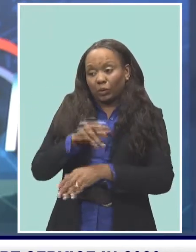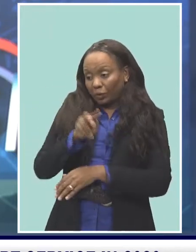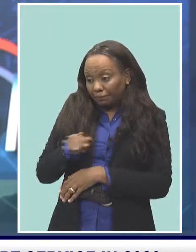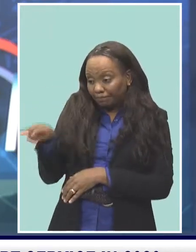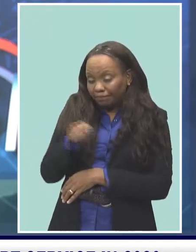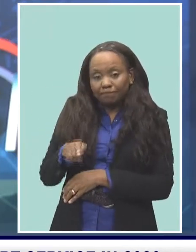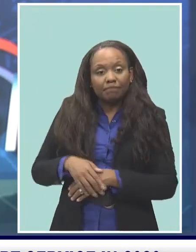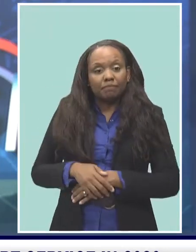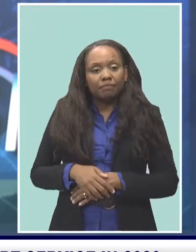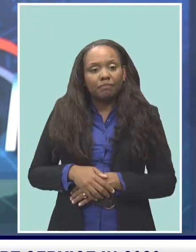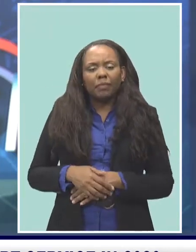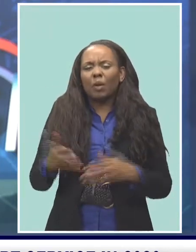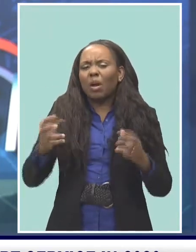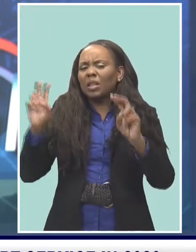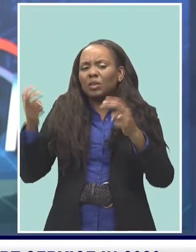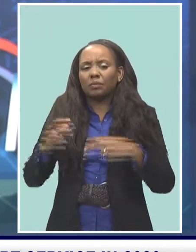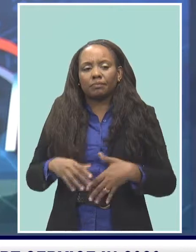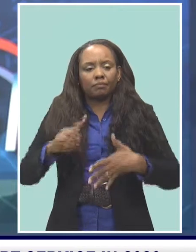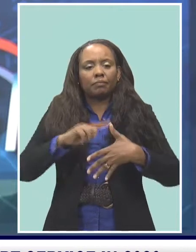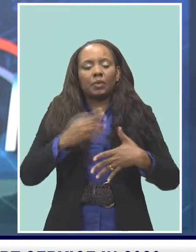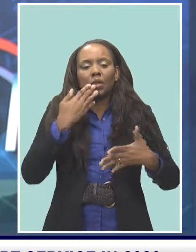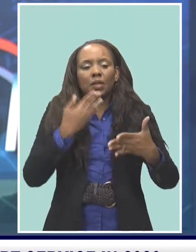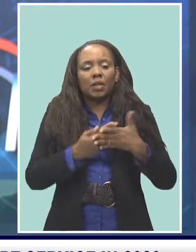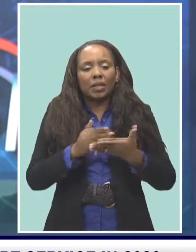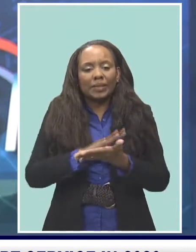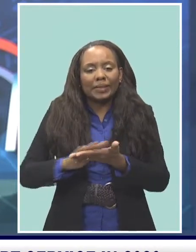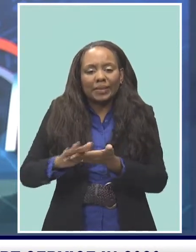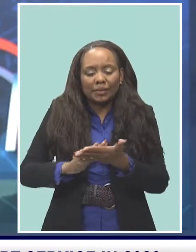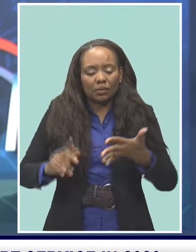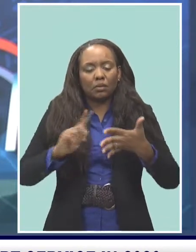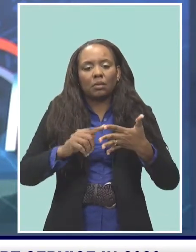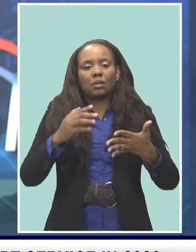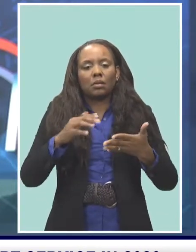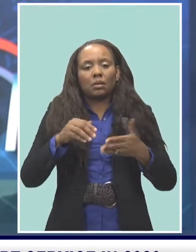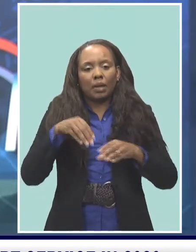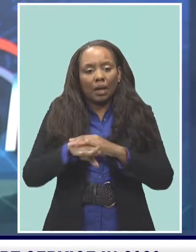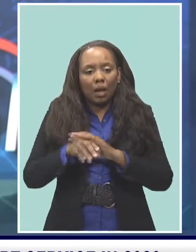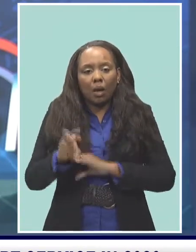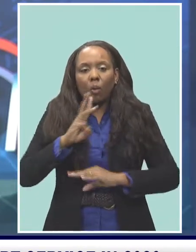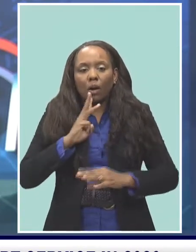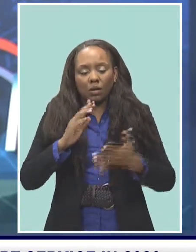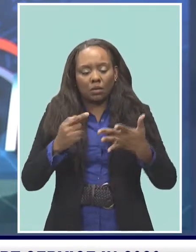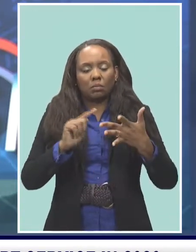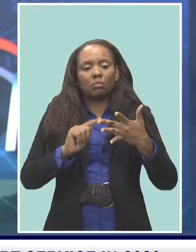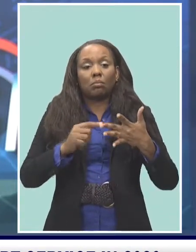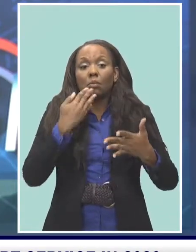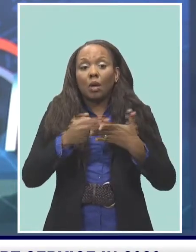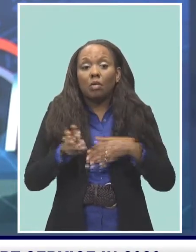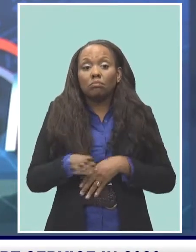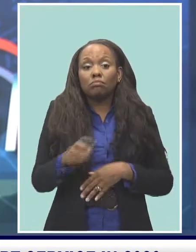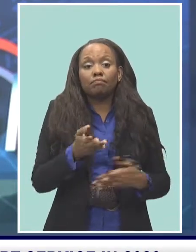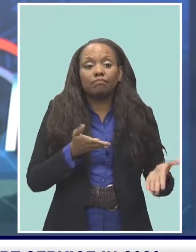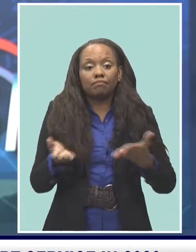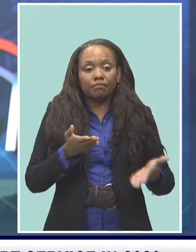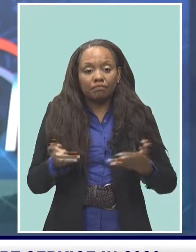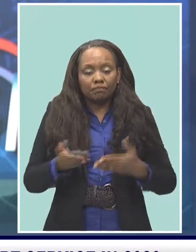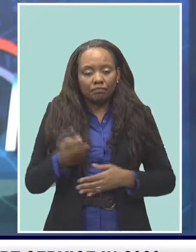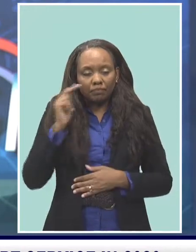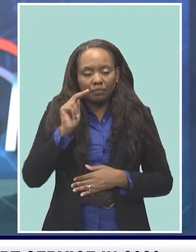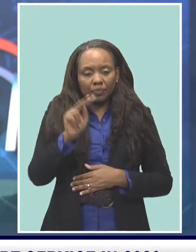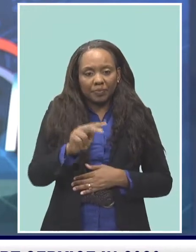Barbadians. These issues include proper sanitation, access to water, and an efficient transportation service. More in this report from